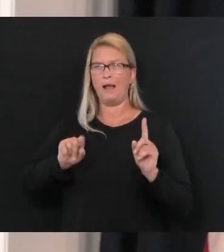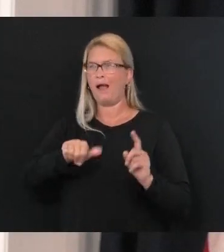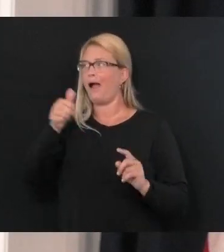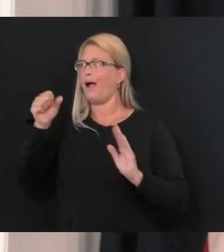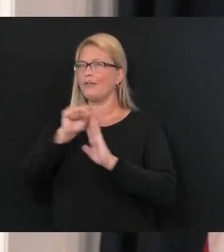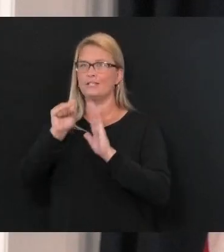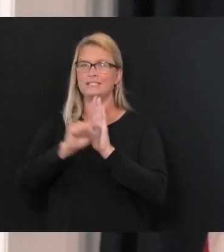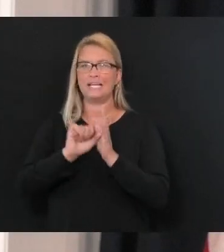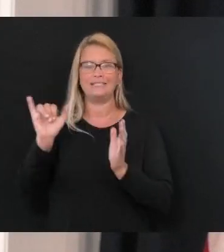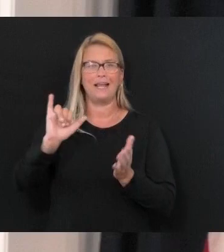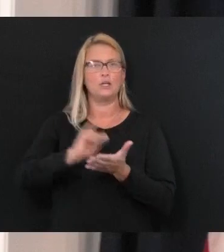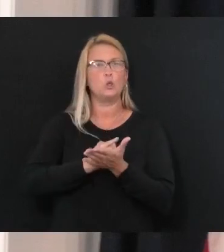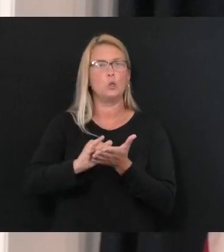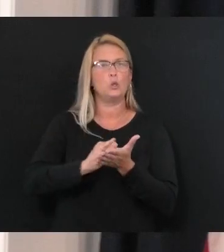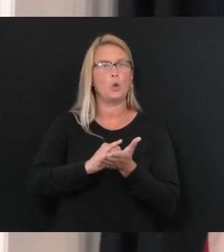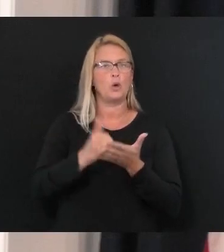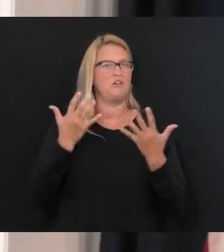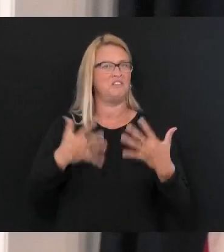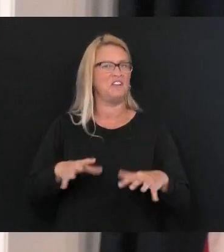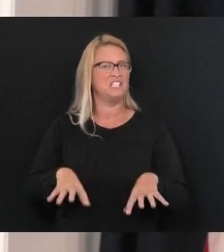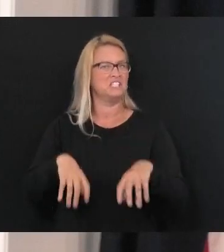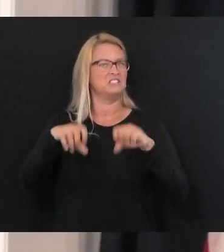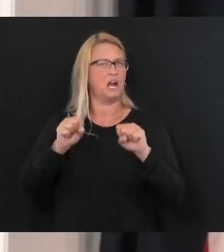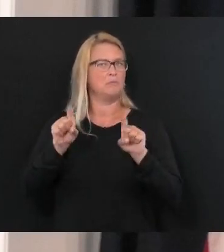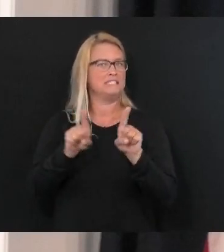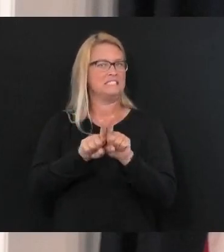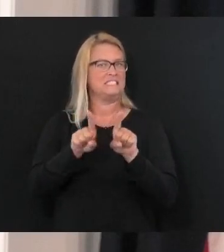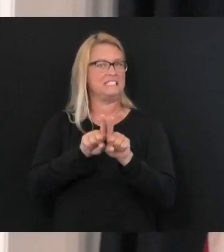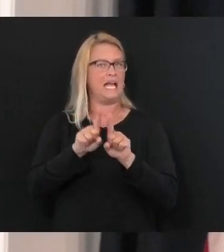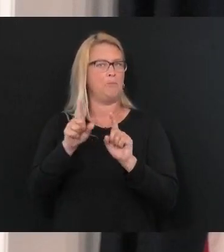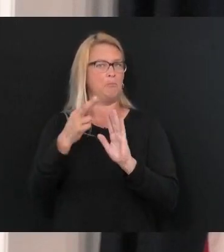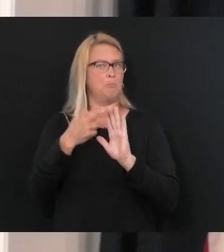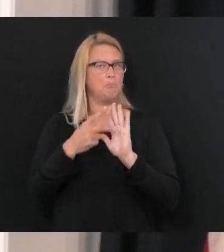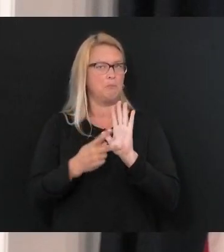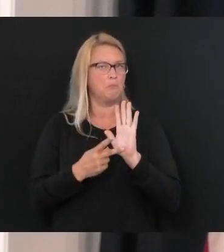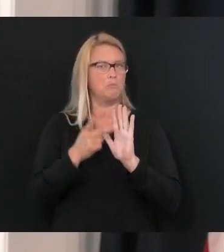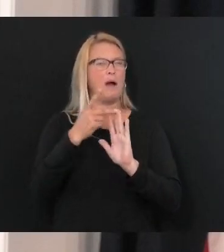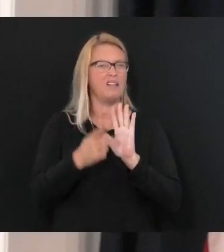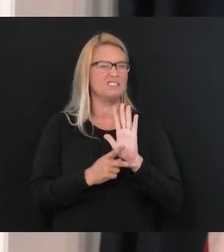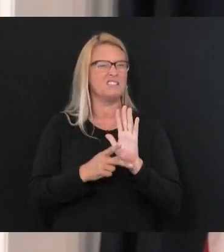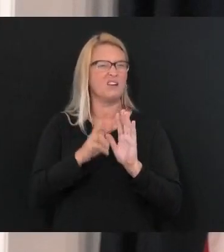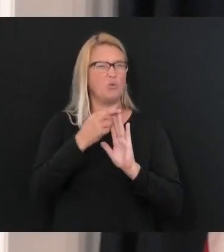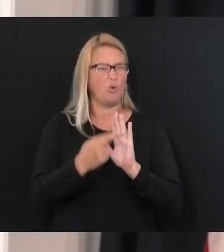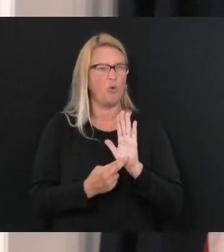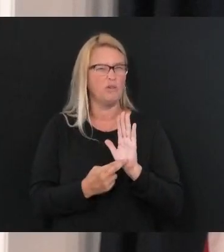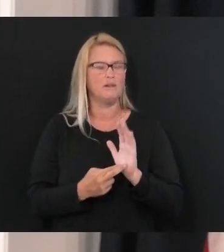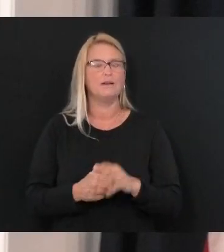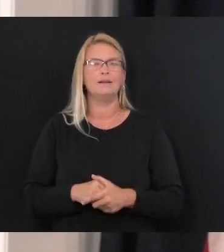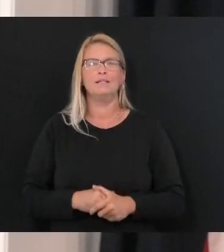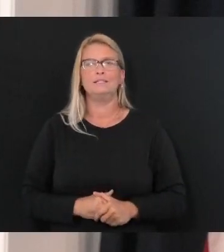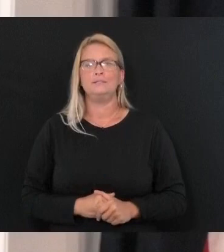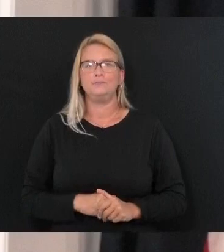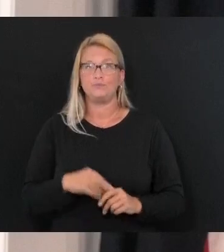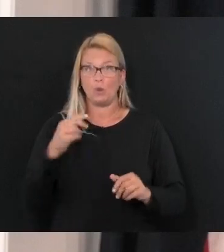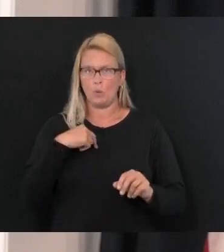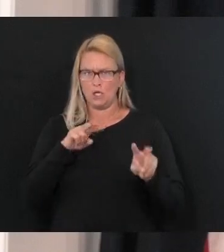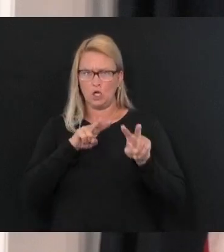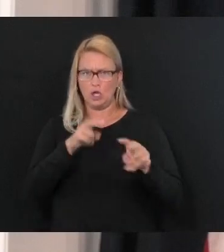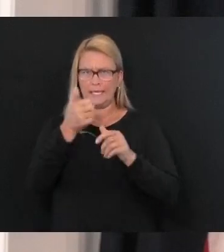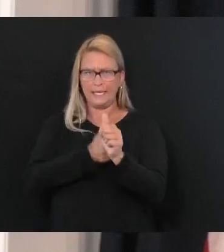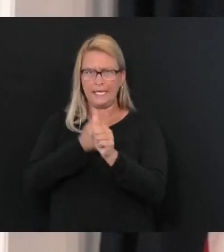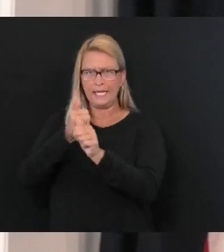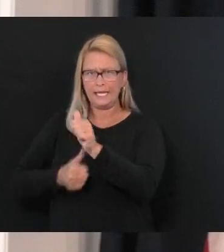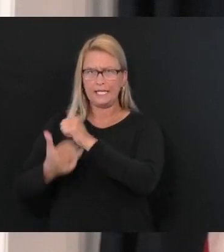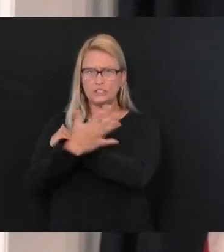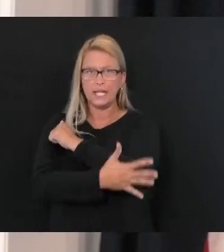have adopted that same sort of guidance. As we look at the counties and we start to focus on